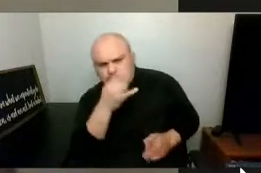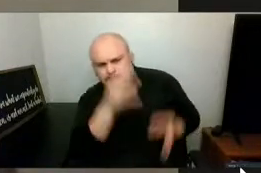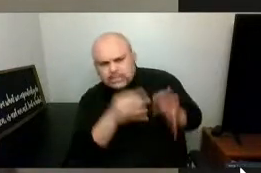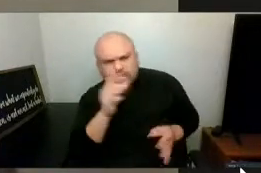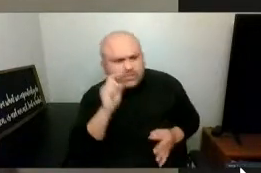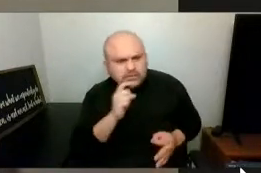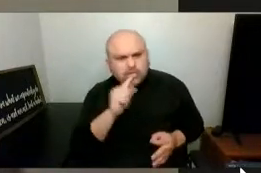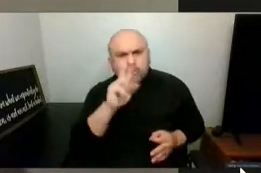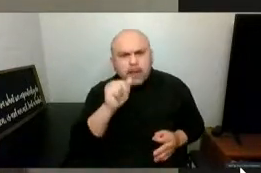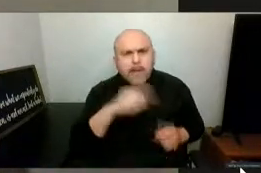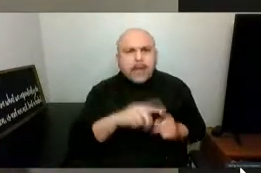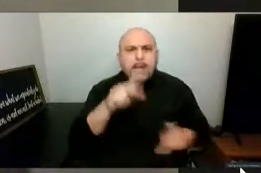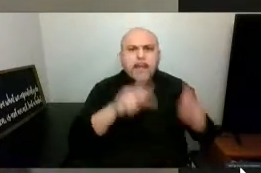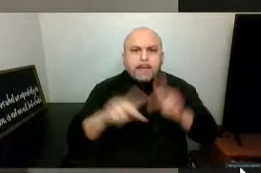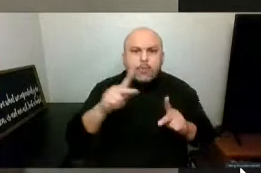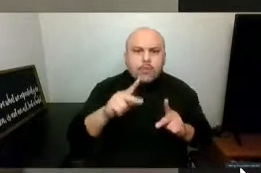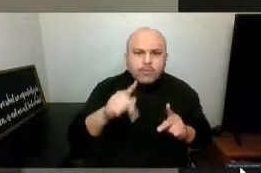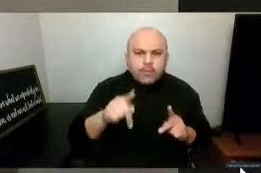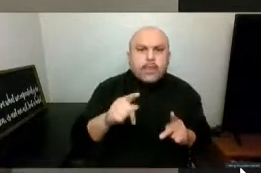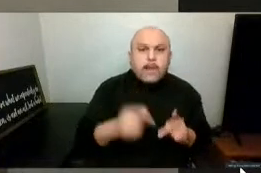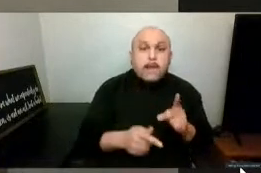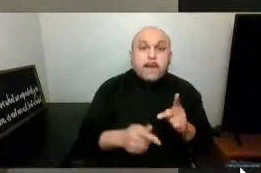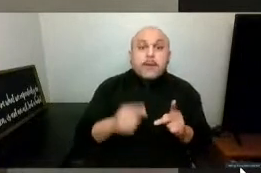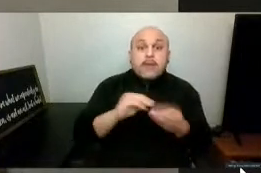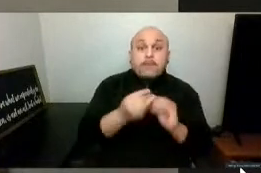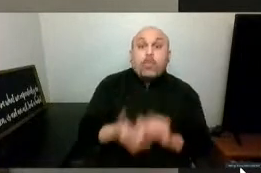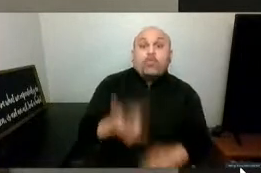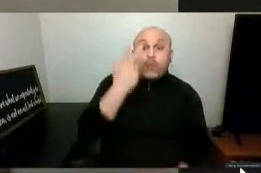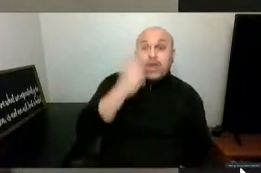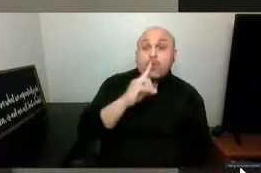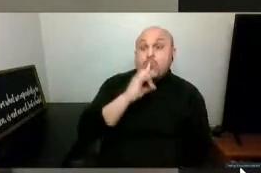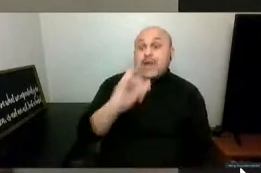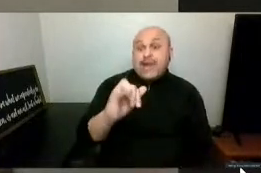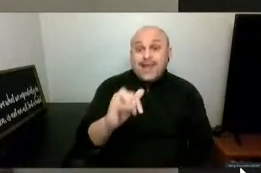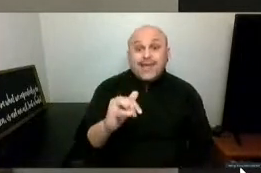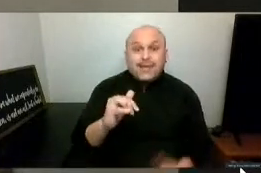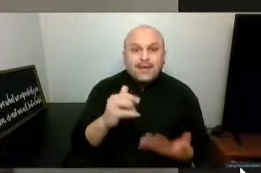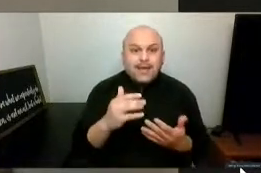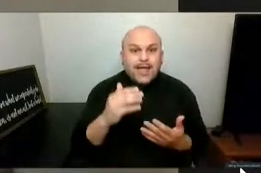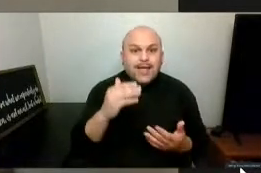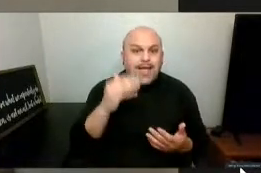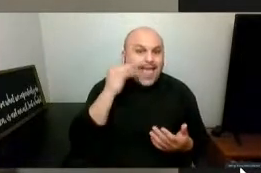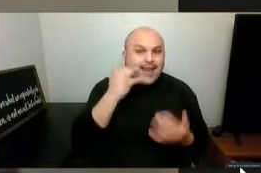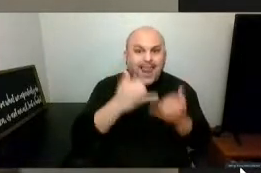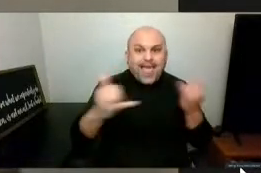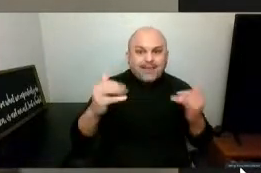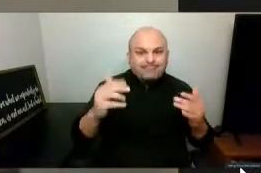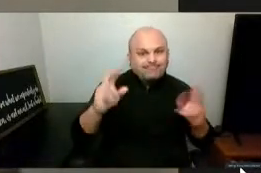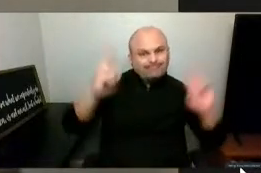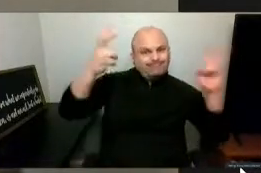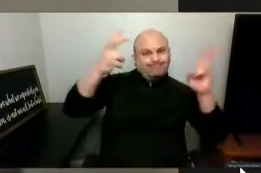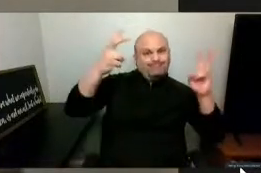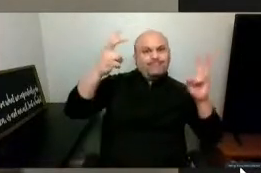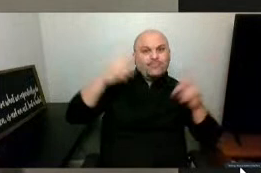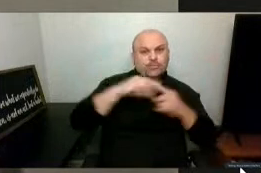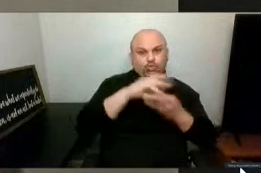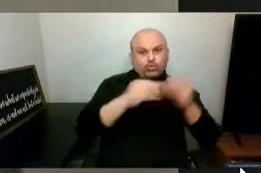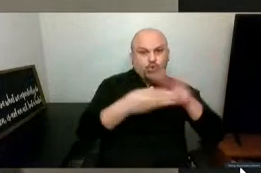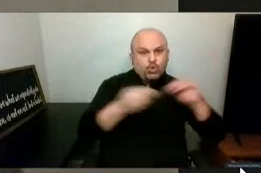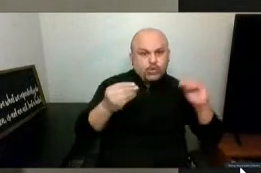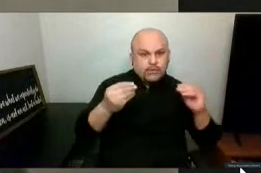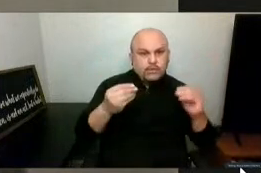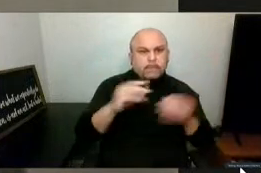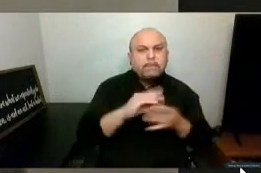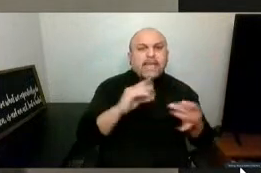people. And number 3, and really the headline for today's story, is that the message was